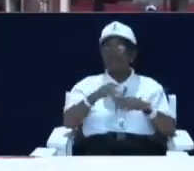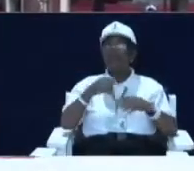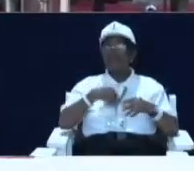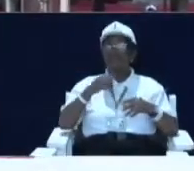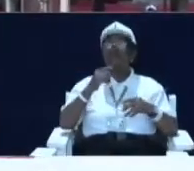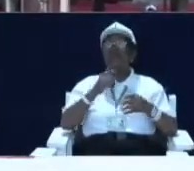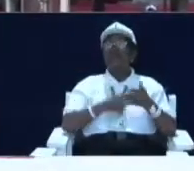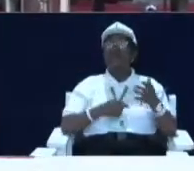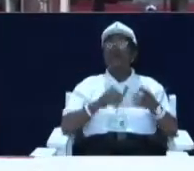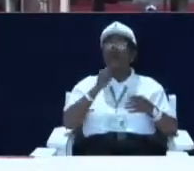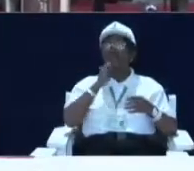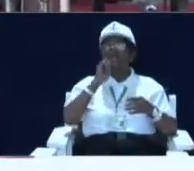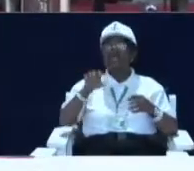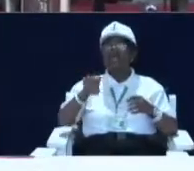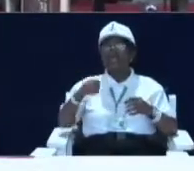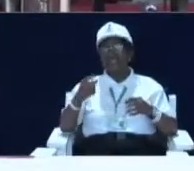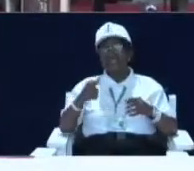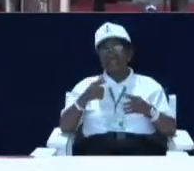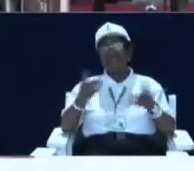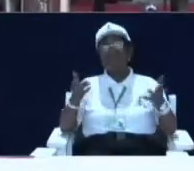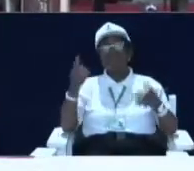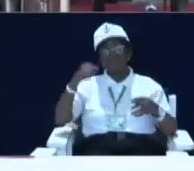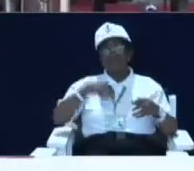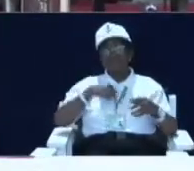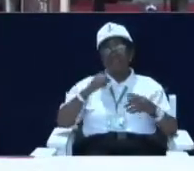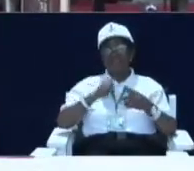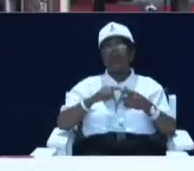And then she still went on and said something anyway.